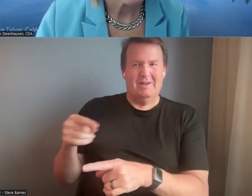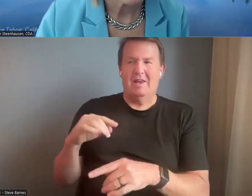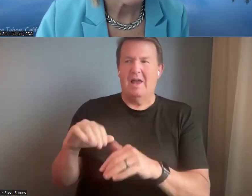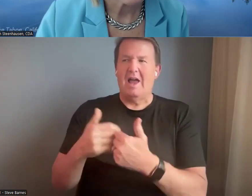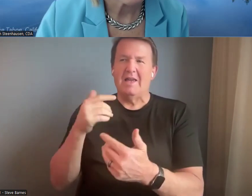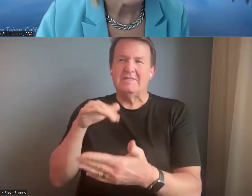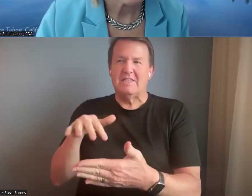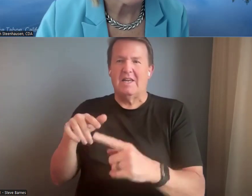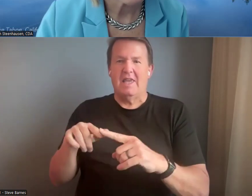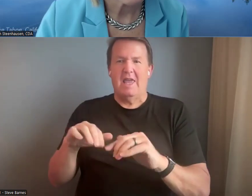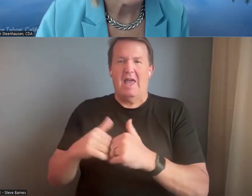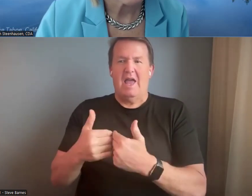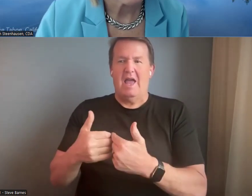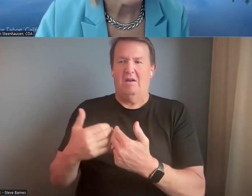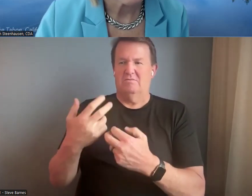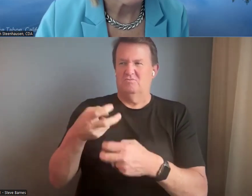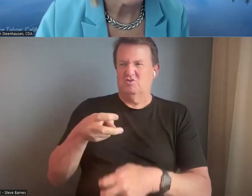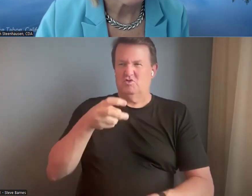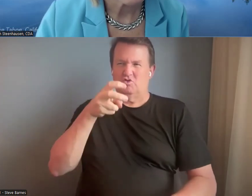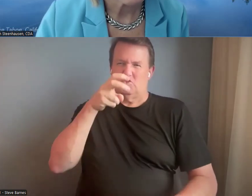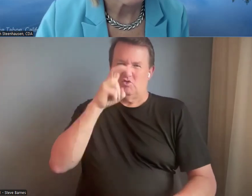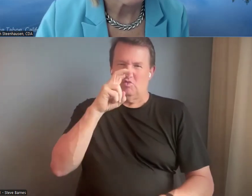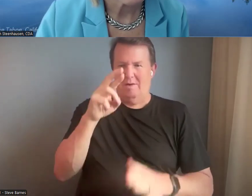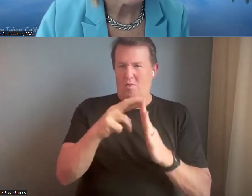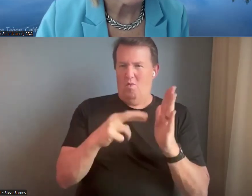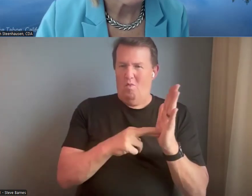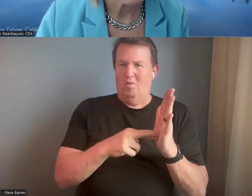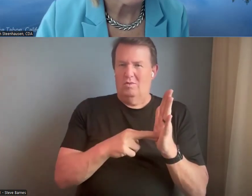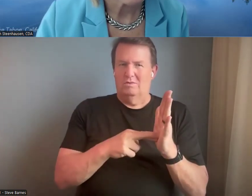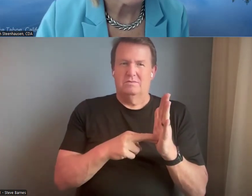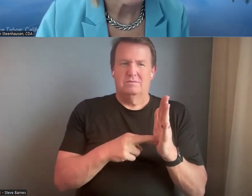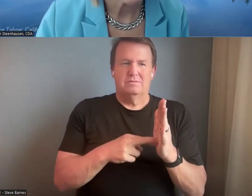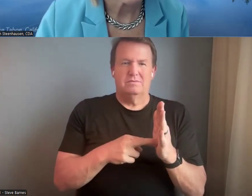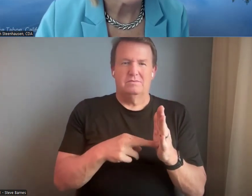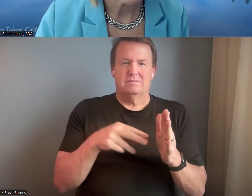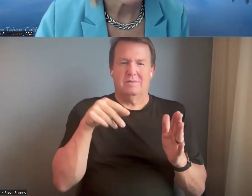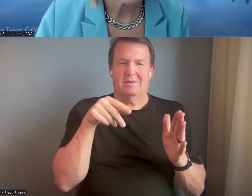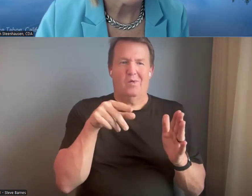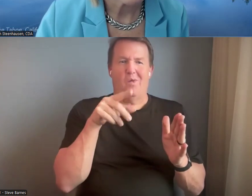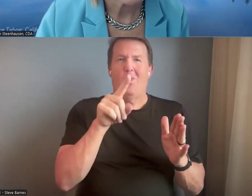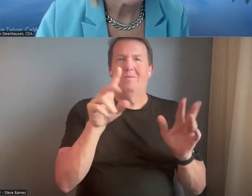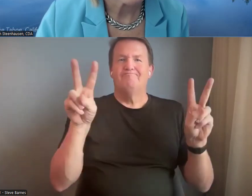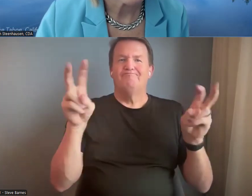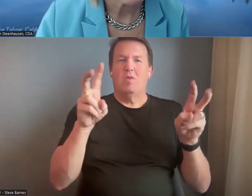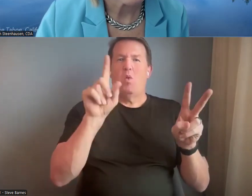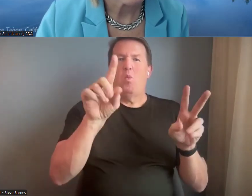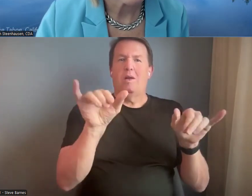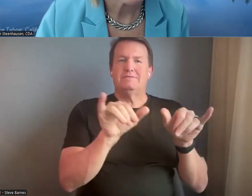policy timelines and one-size-fit-all administrative structures often create